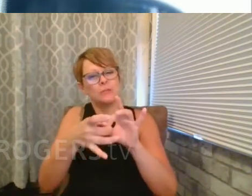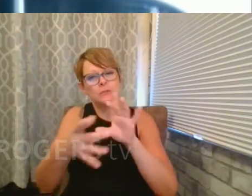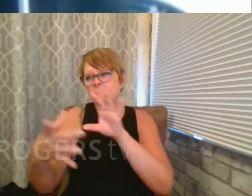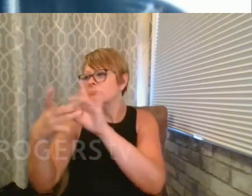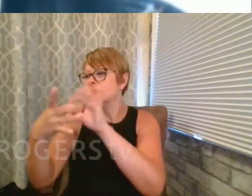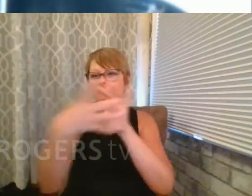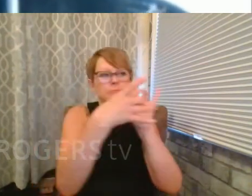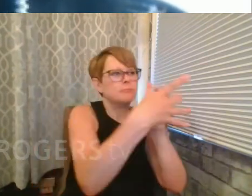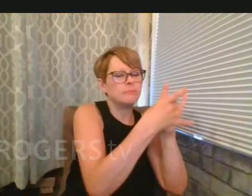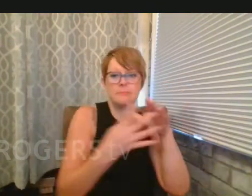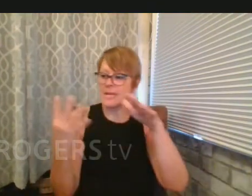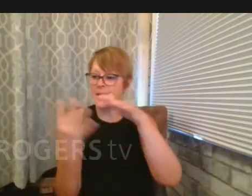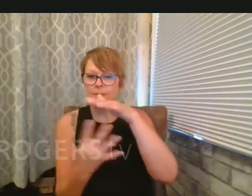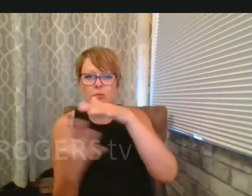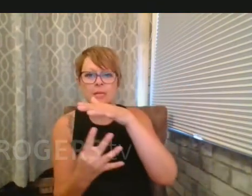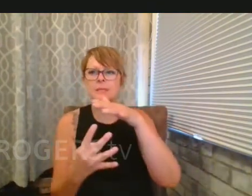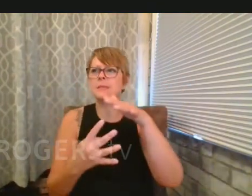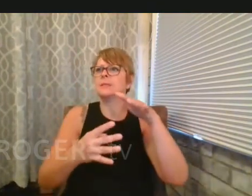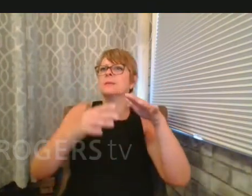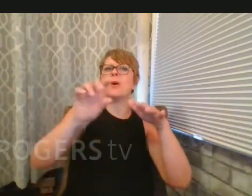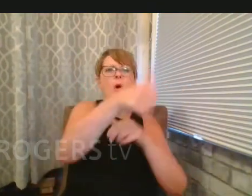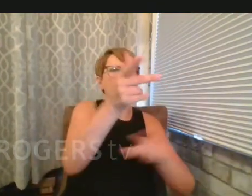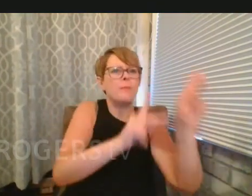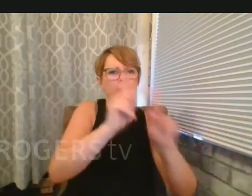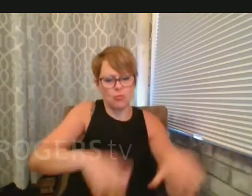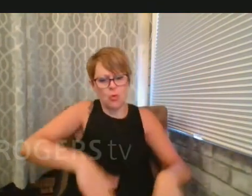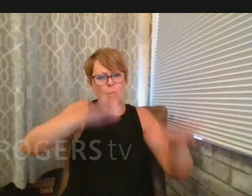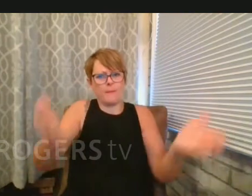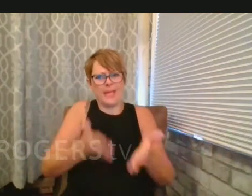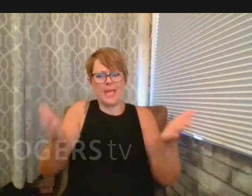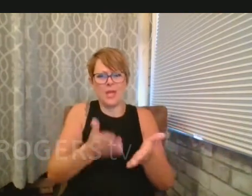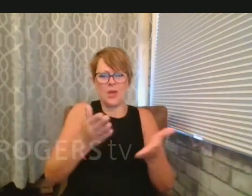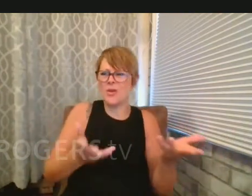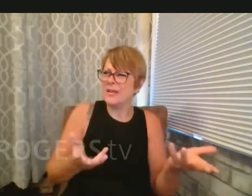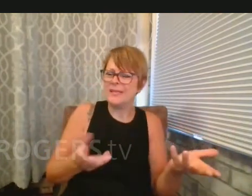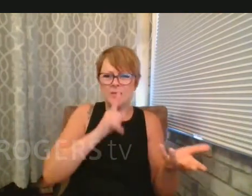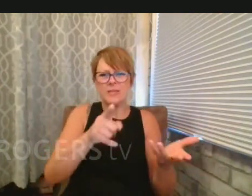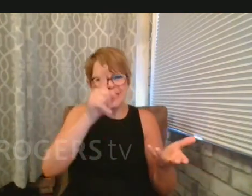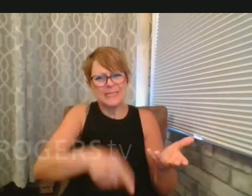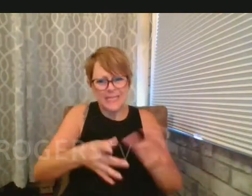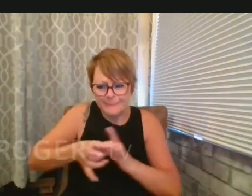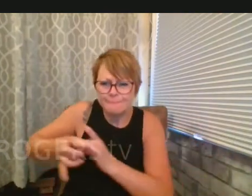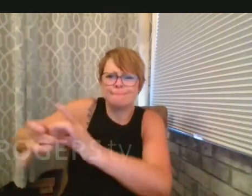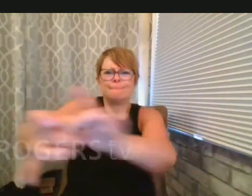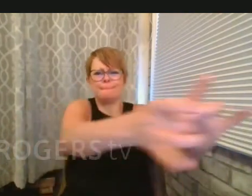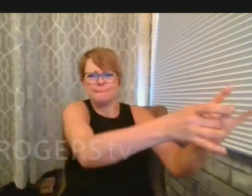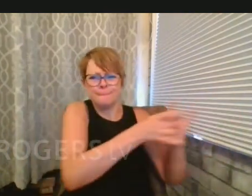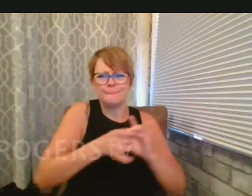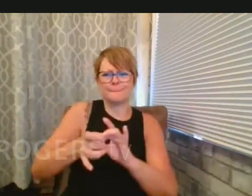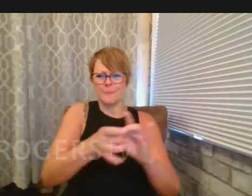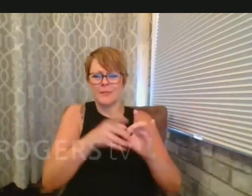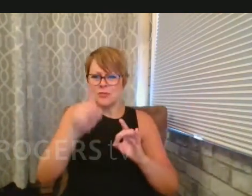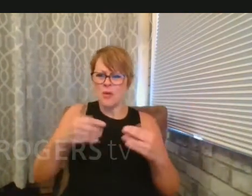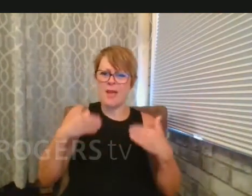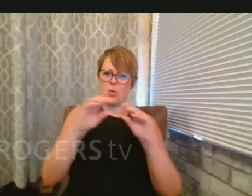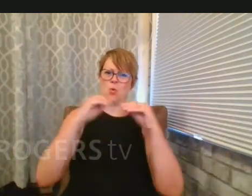immigrants, but I think people in general. I believe that within the City Hall, St. John's, there should be an organization called